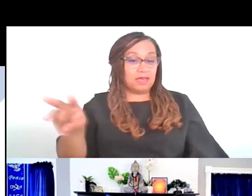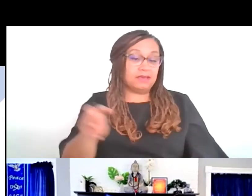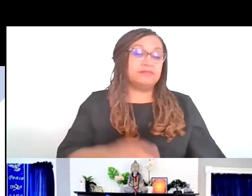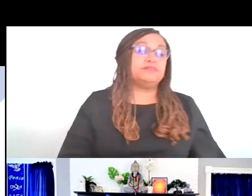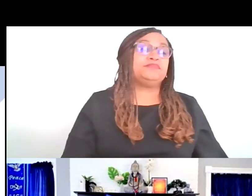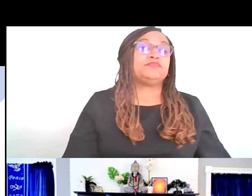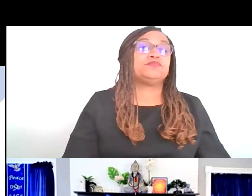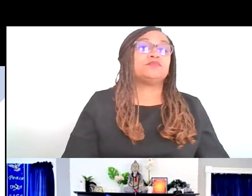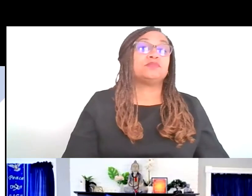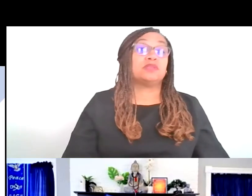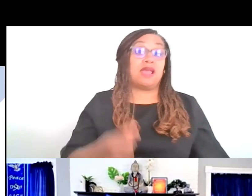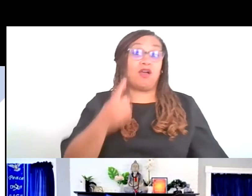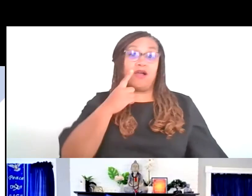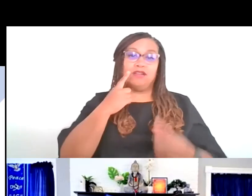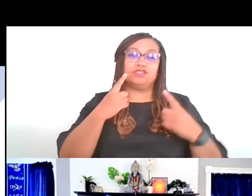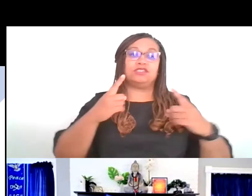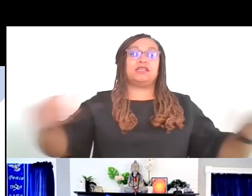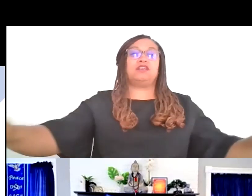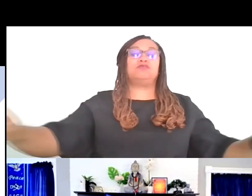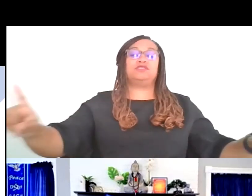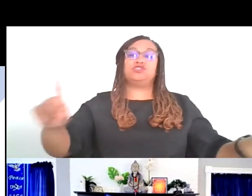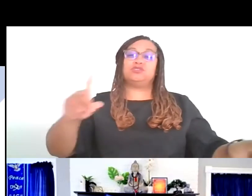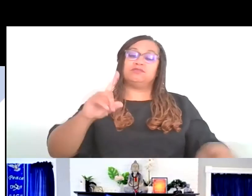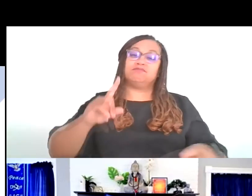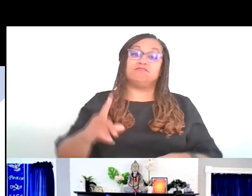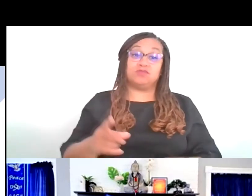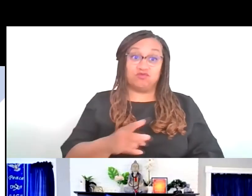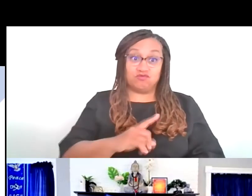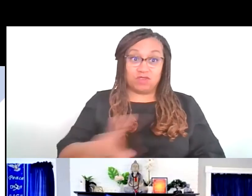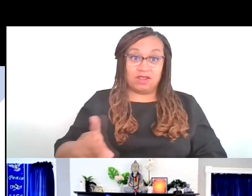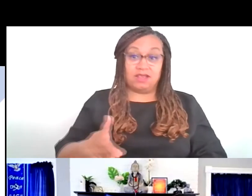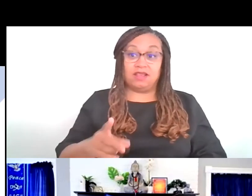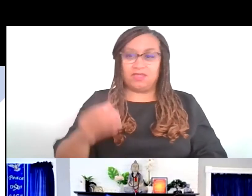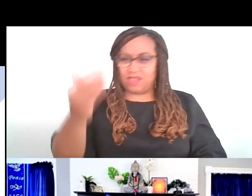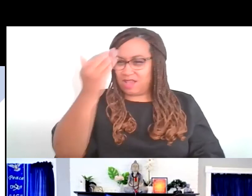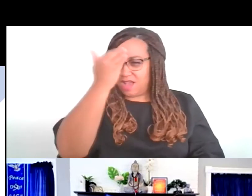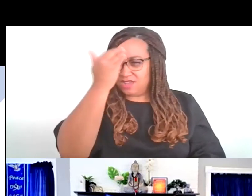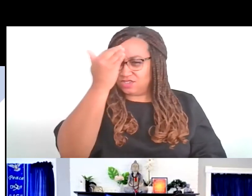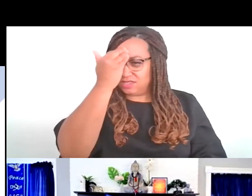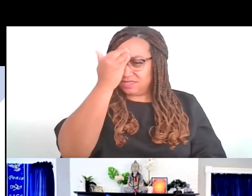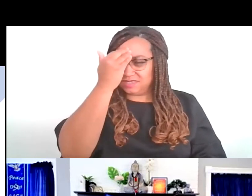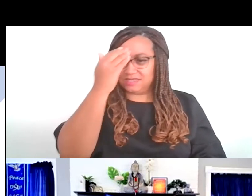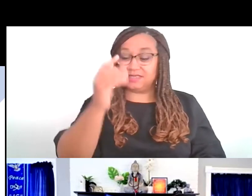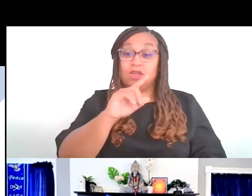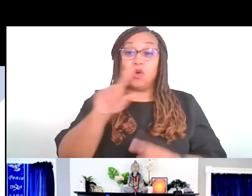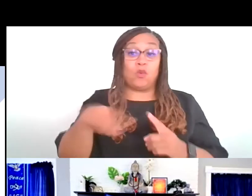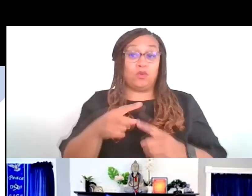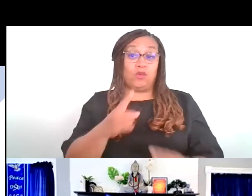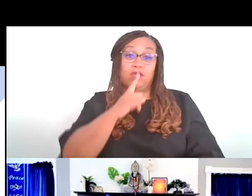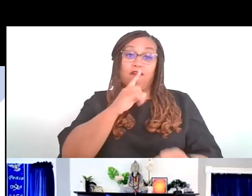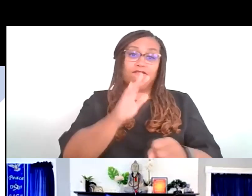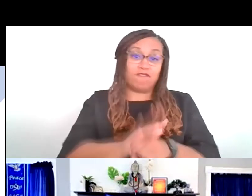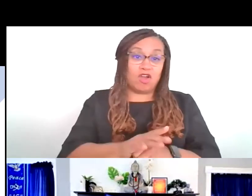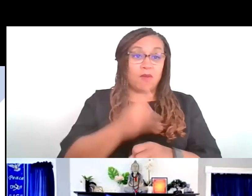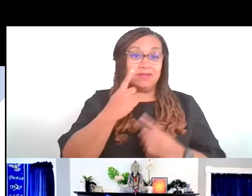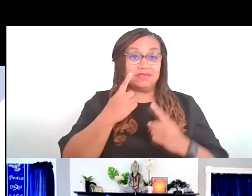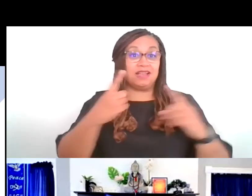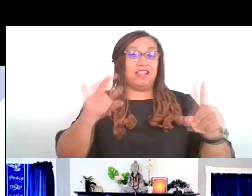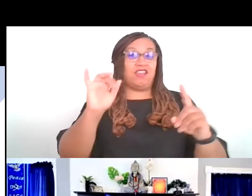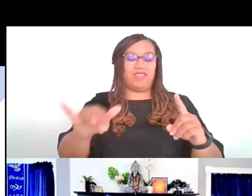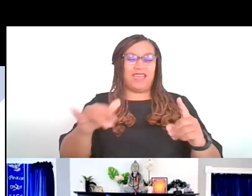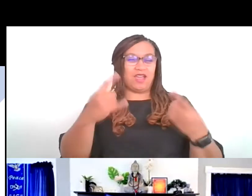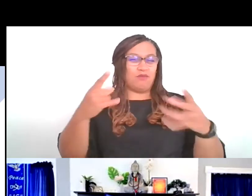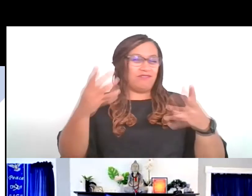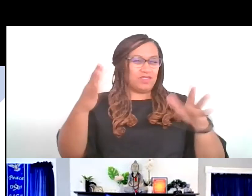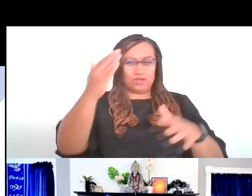Declaration of Financial Wealth and Abundance, as I said before, it's the consciousness of, when we affirm this and declare this, we are knowing that this